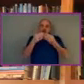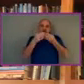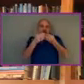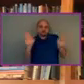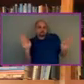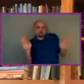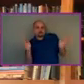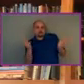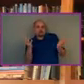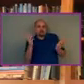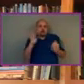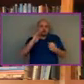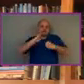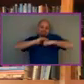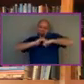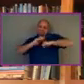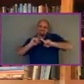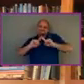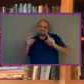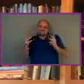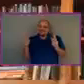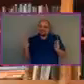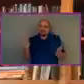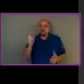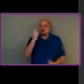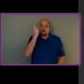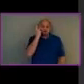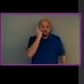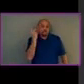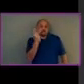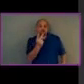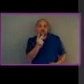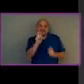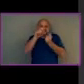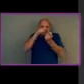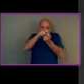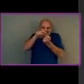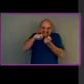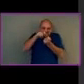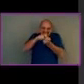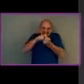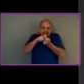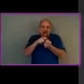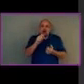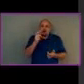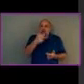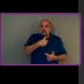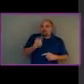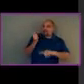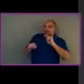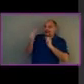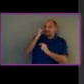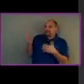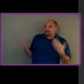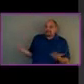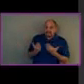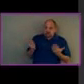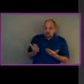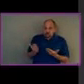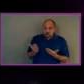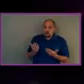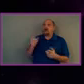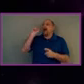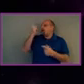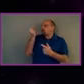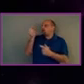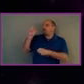composition of the surface, but to see surface details that aren't resolved, we'll really need to send a spacecraft.